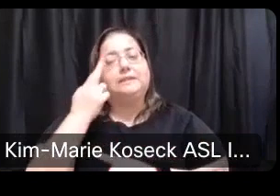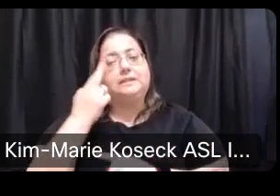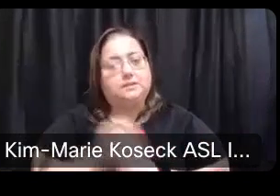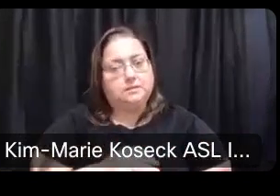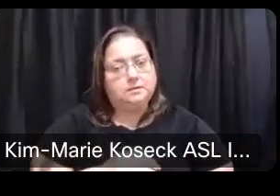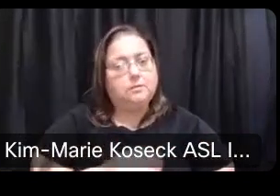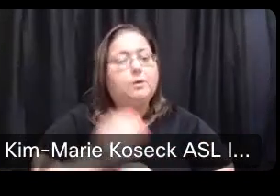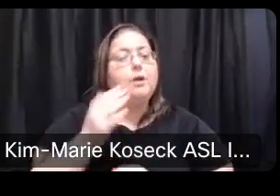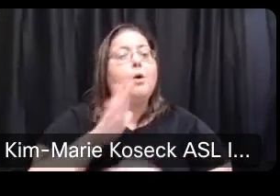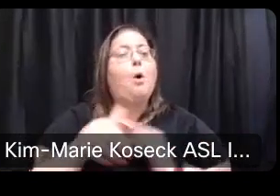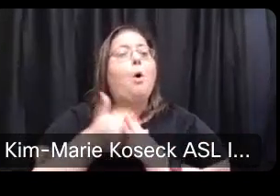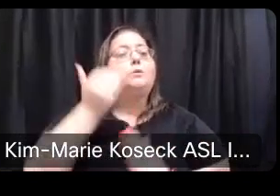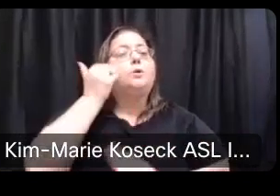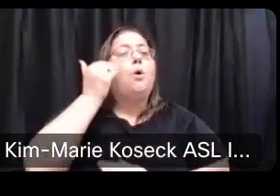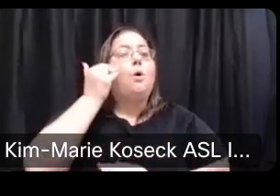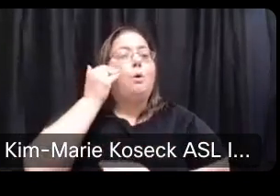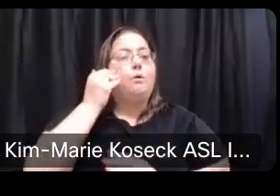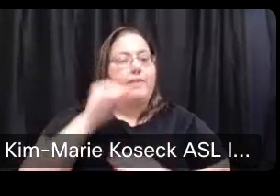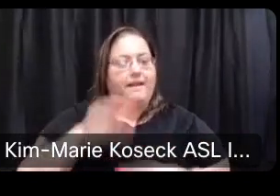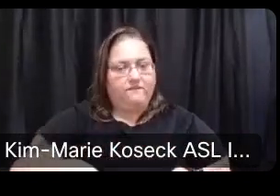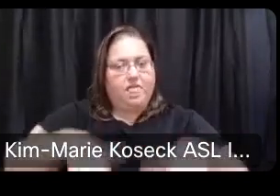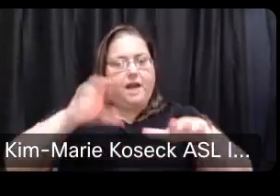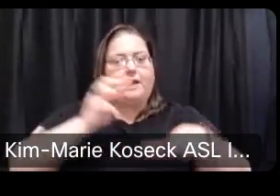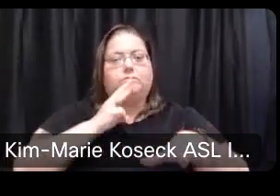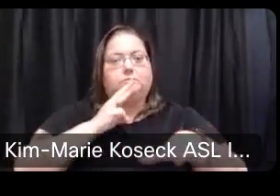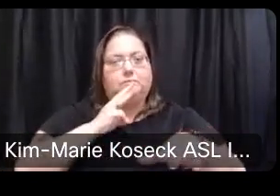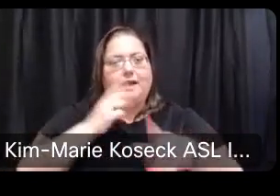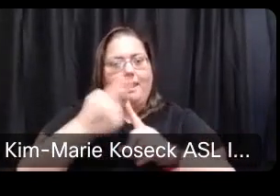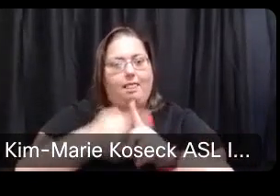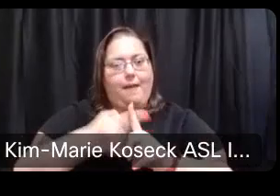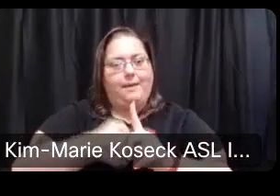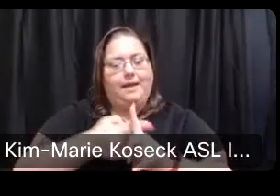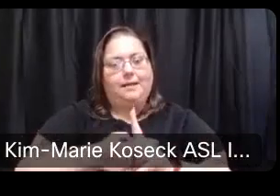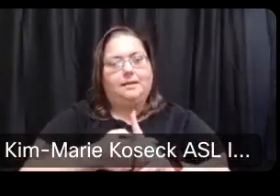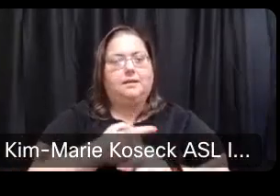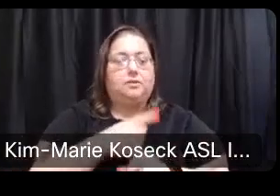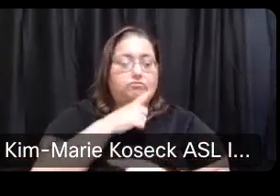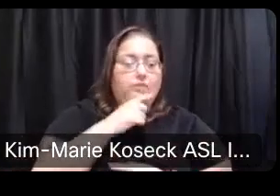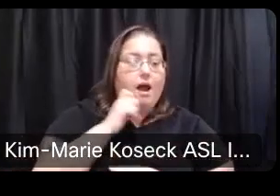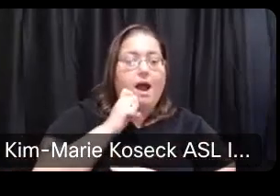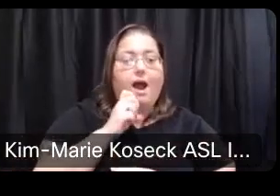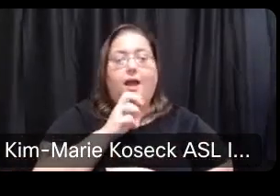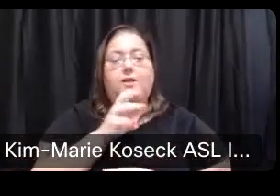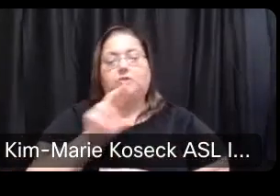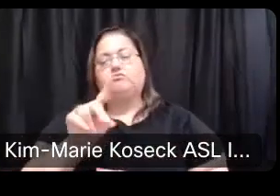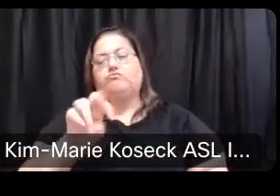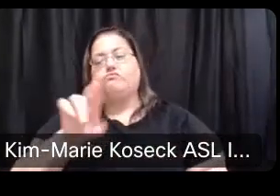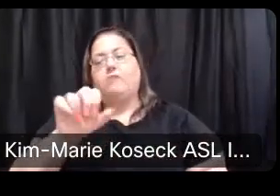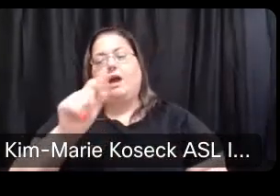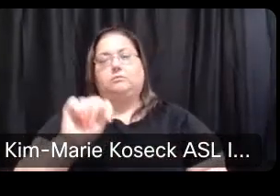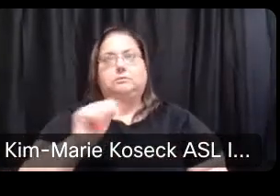We all know that flooding and climate events, drought, extreme rain,